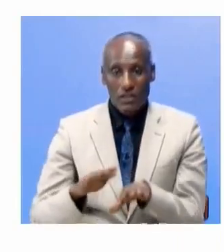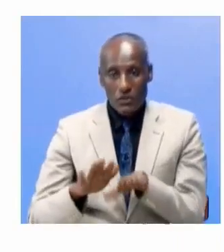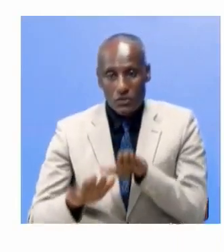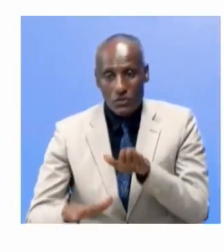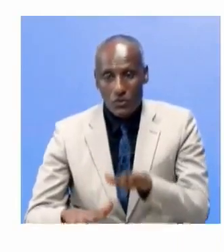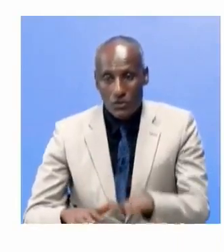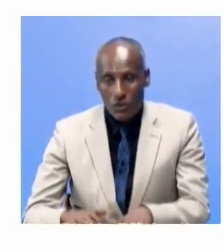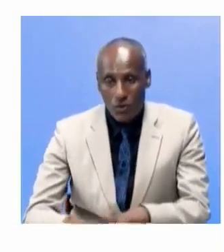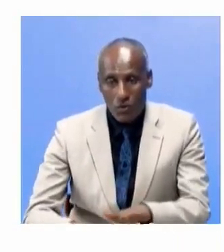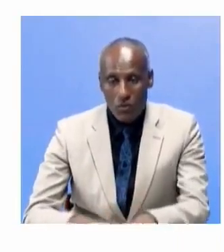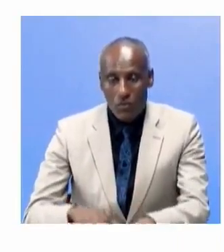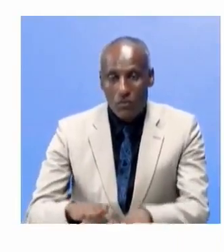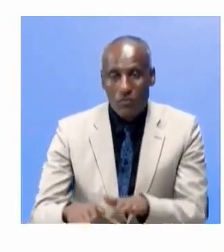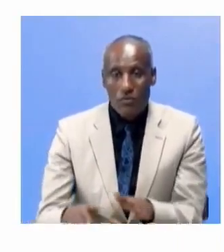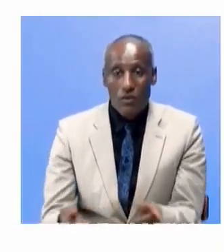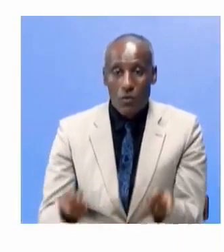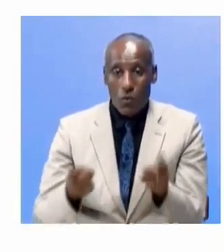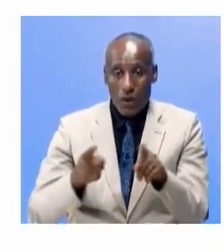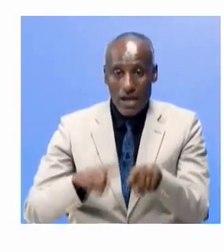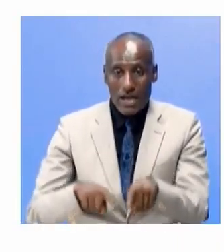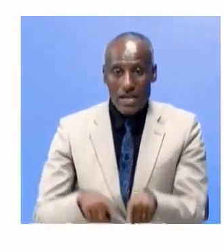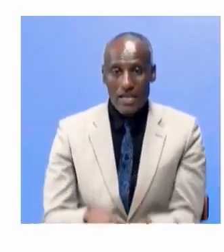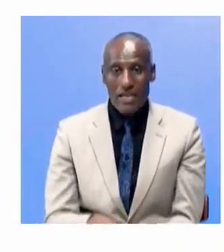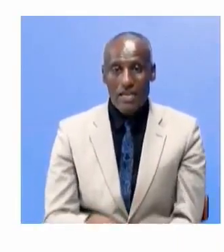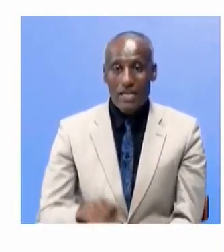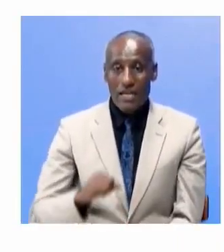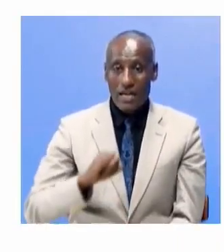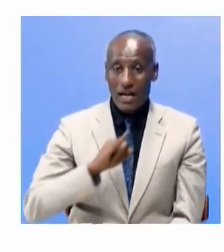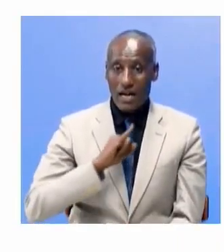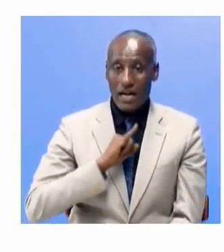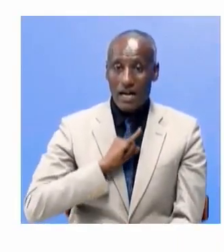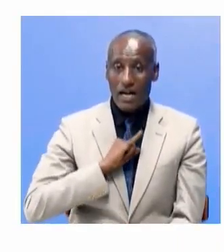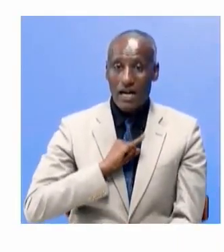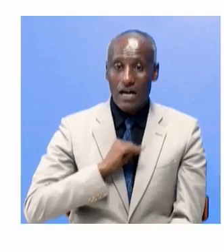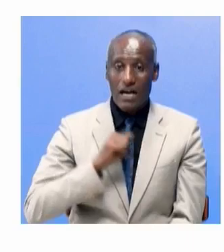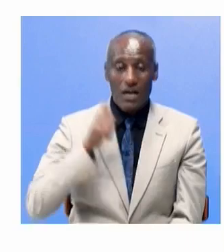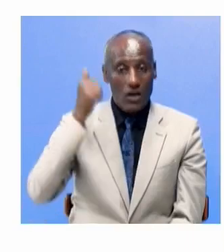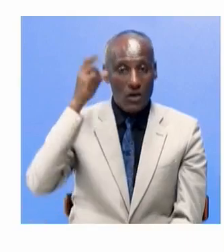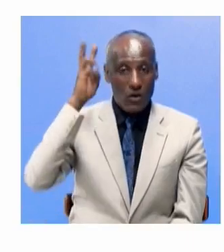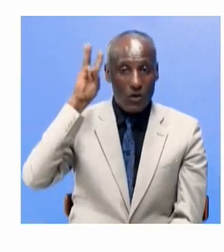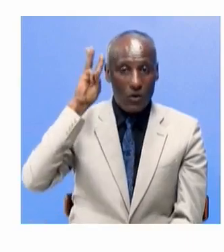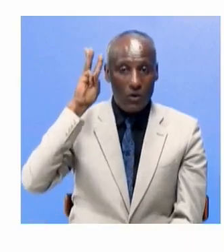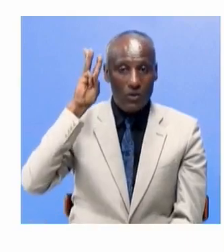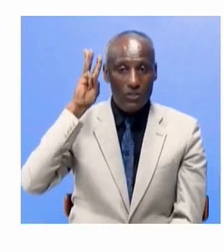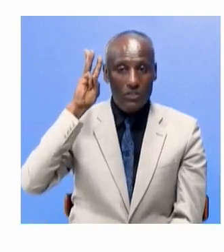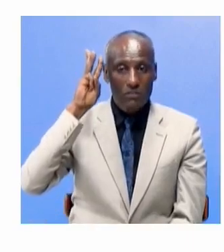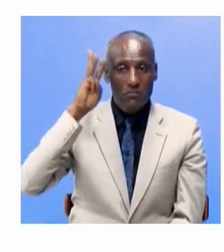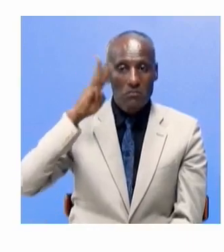crawl when I was baby.